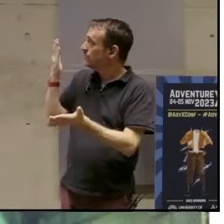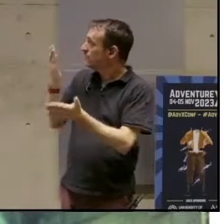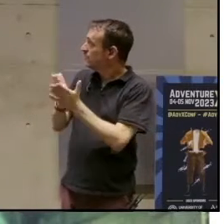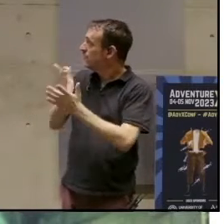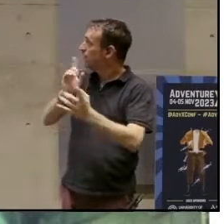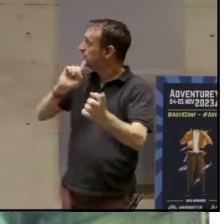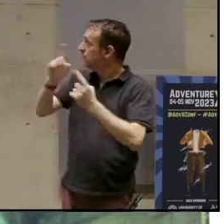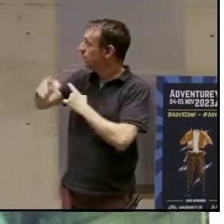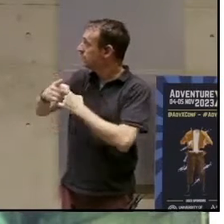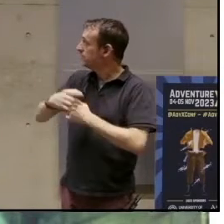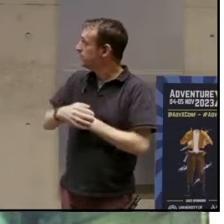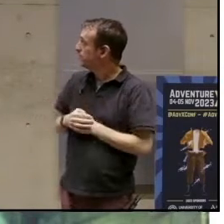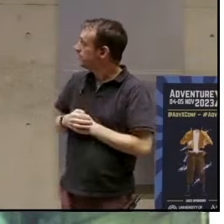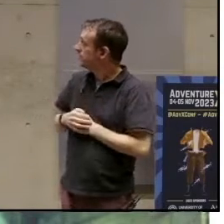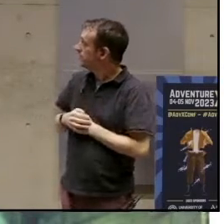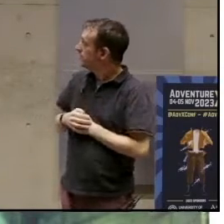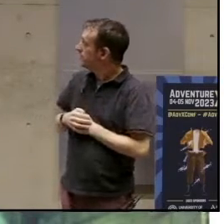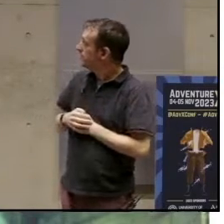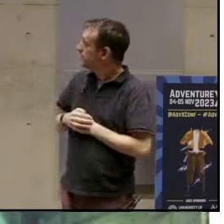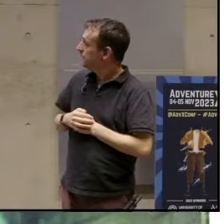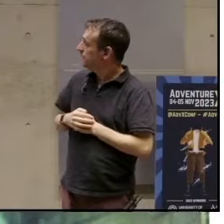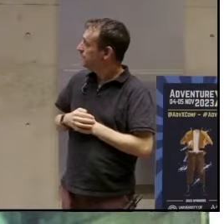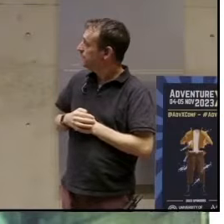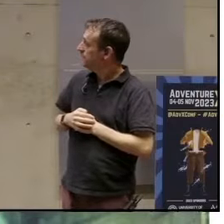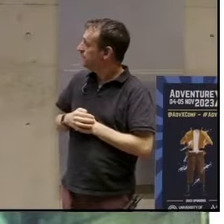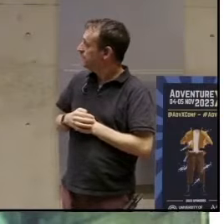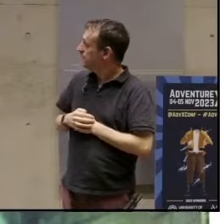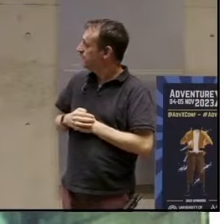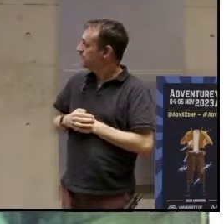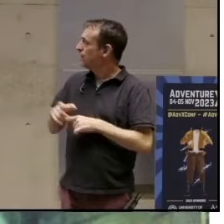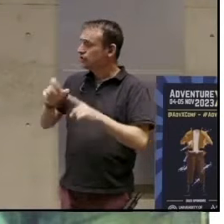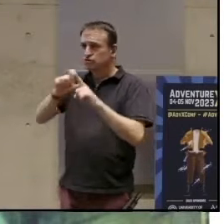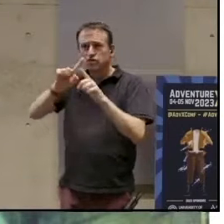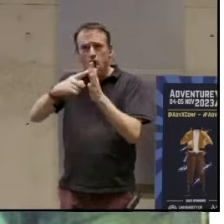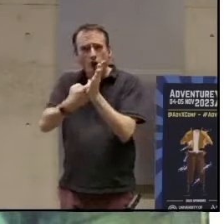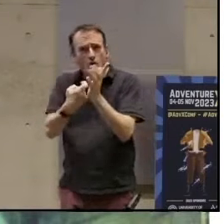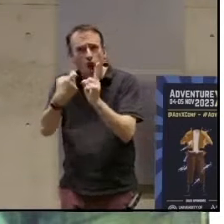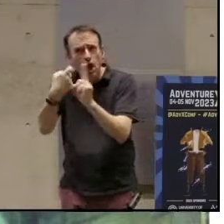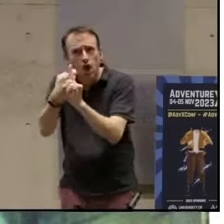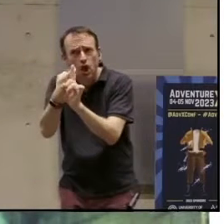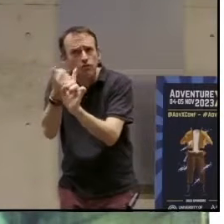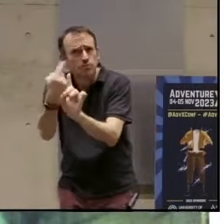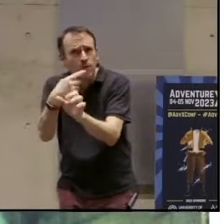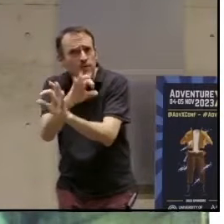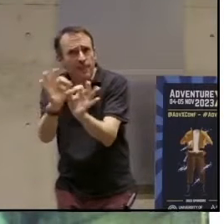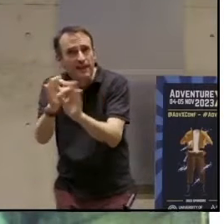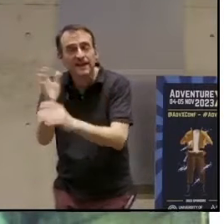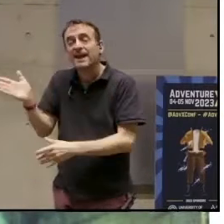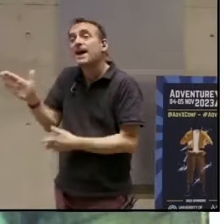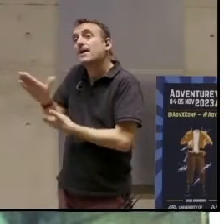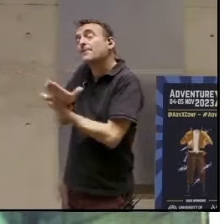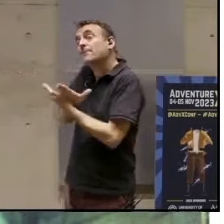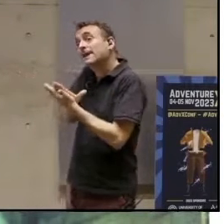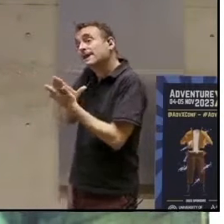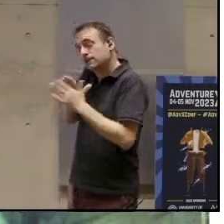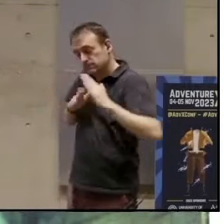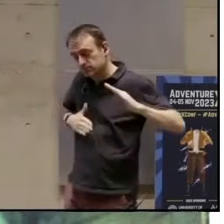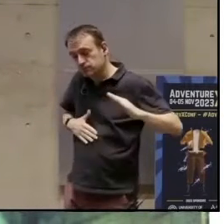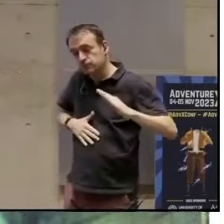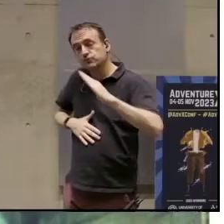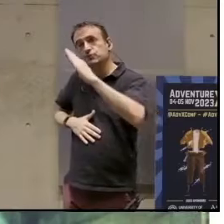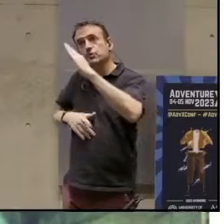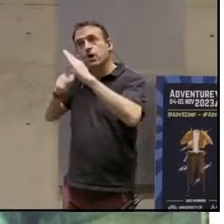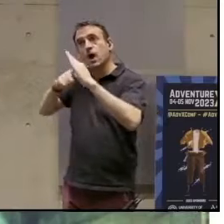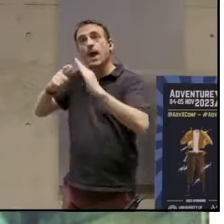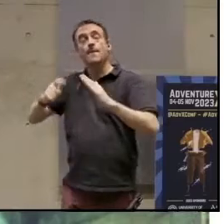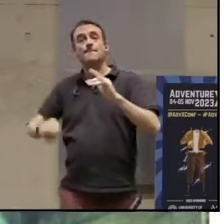picked a game. I get no response for Dirk? All right, fine. What it means is your main character